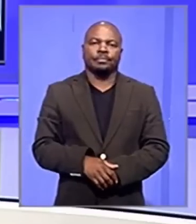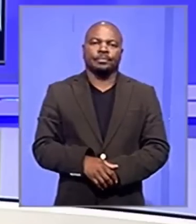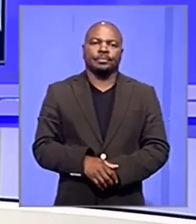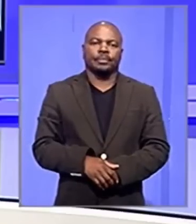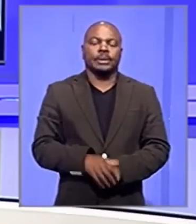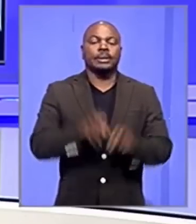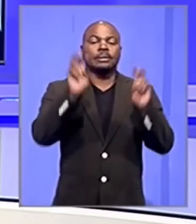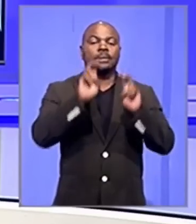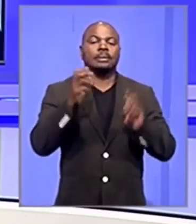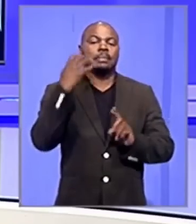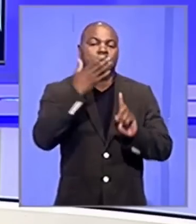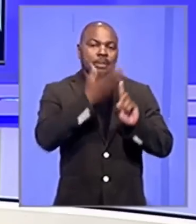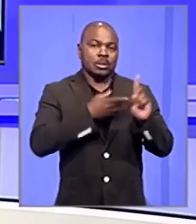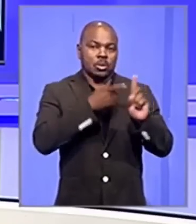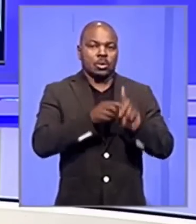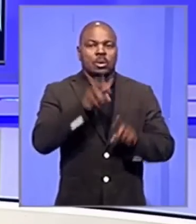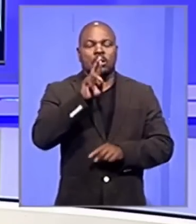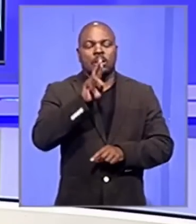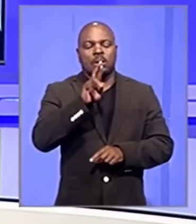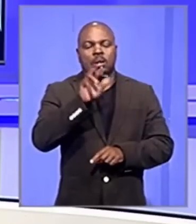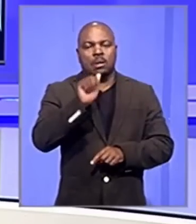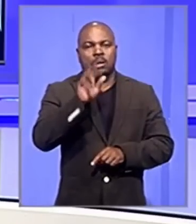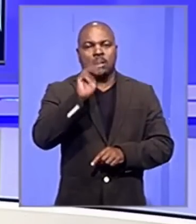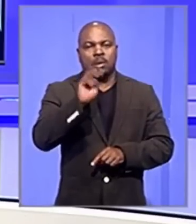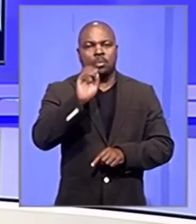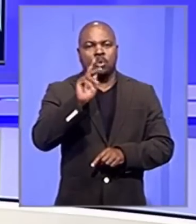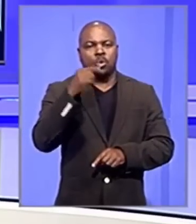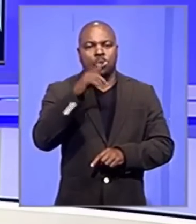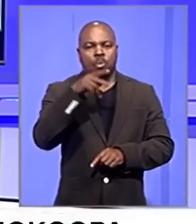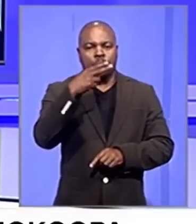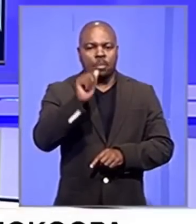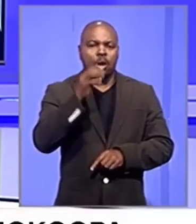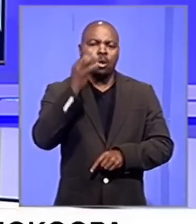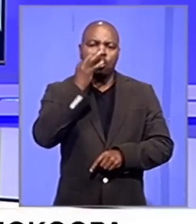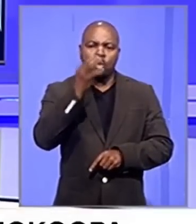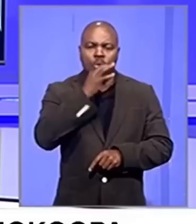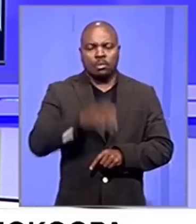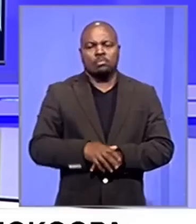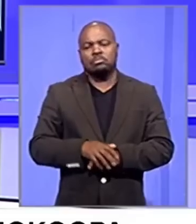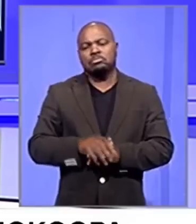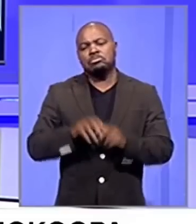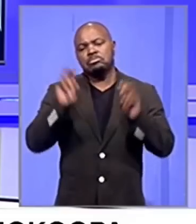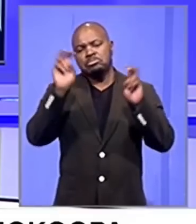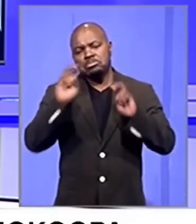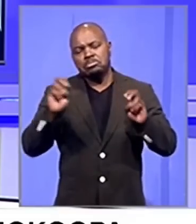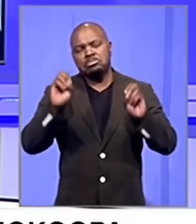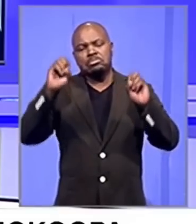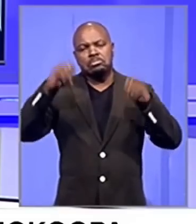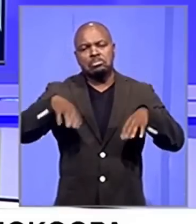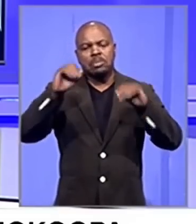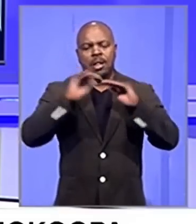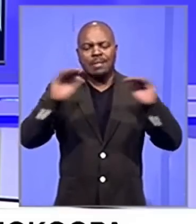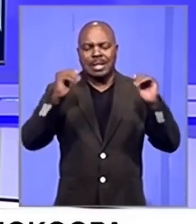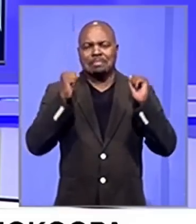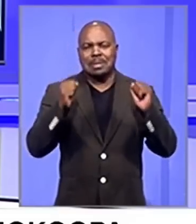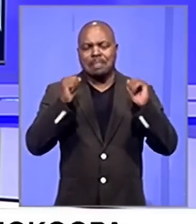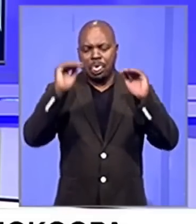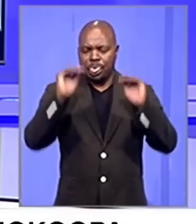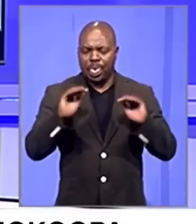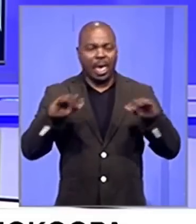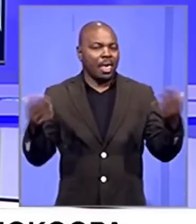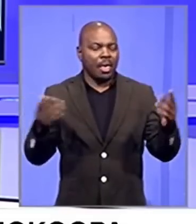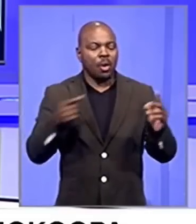Tona ya motlakase Kgosientsho Ramokgopa a re magato a kgaogo ya tlamelo ya motlakase ga a fokotsege. O ne a bua le babegadikgang